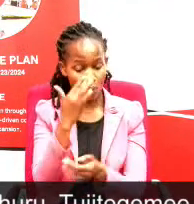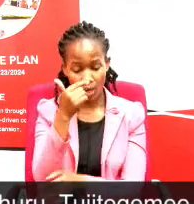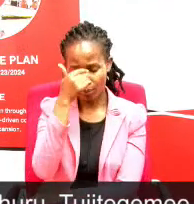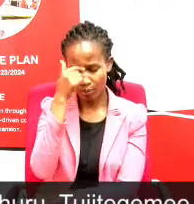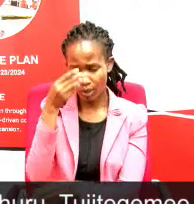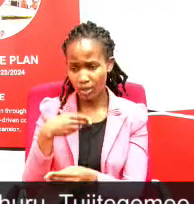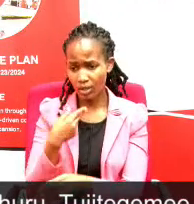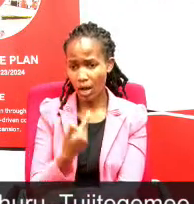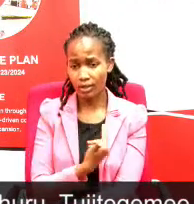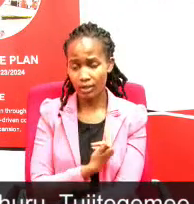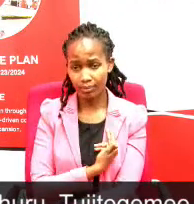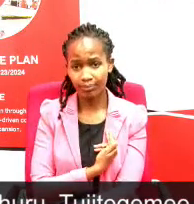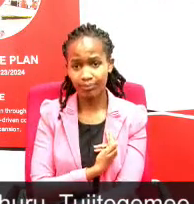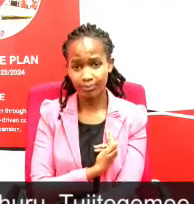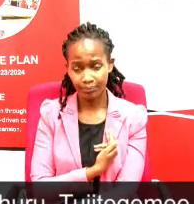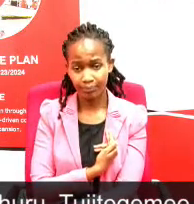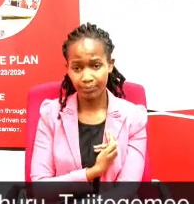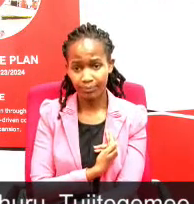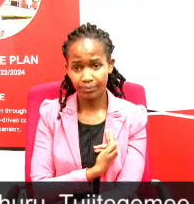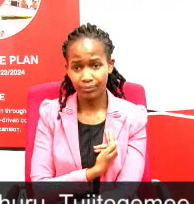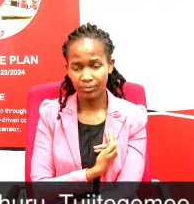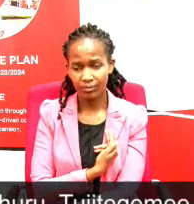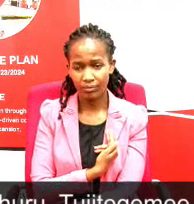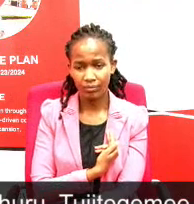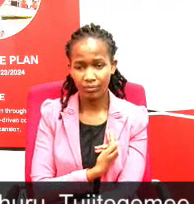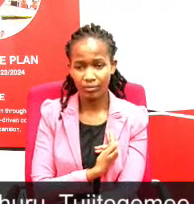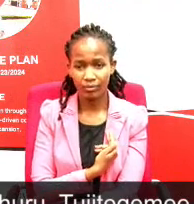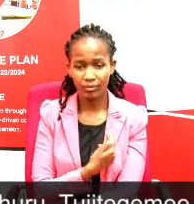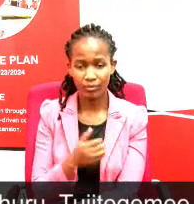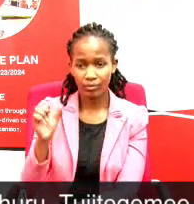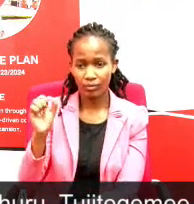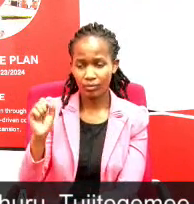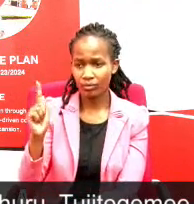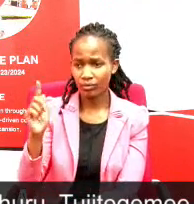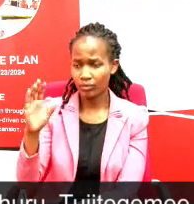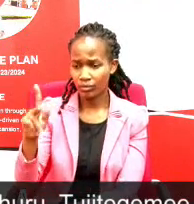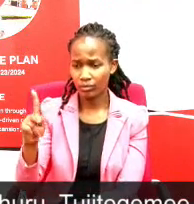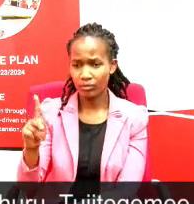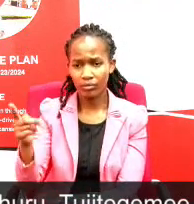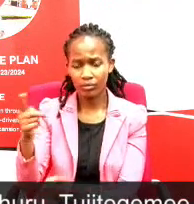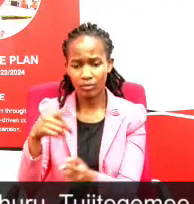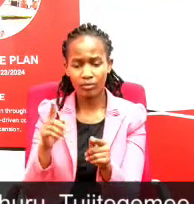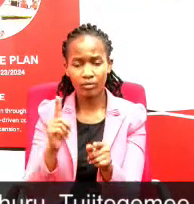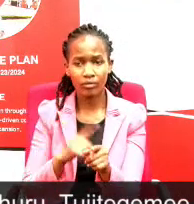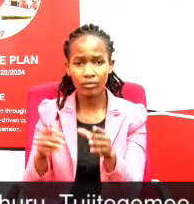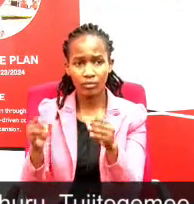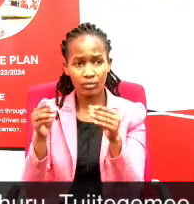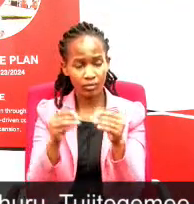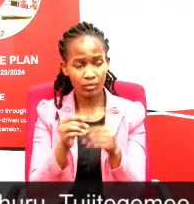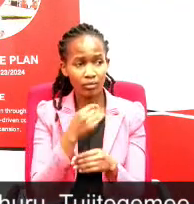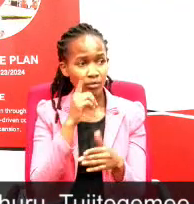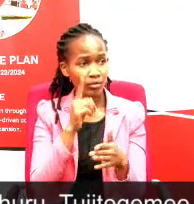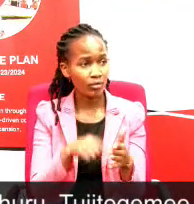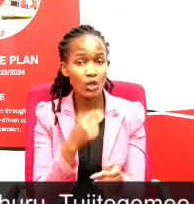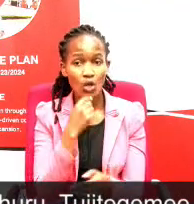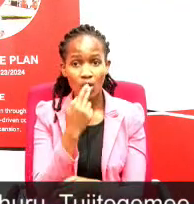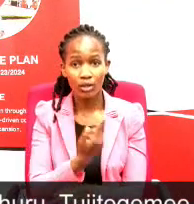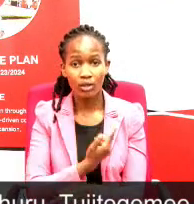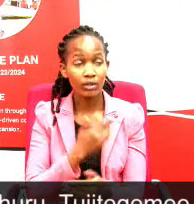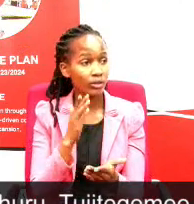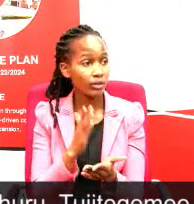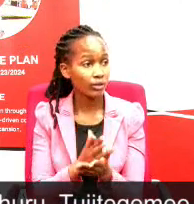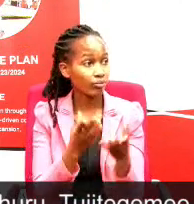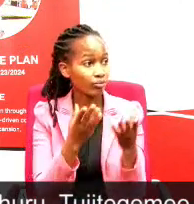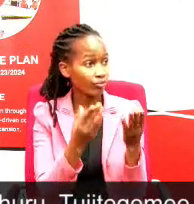it gives us is it like a yardstick, which we can come when we come and meet with you. We say, you told us you were going